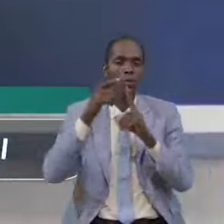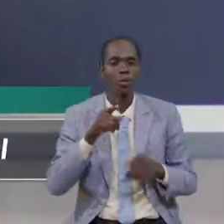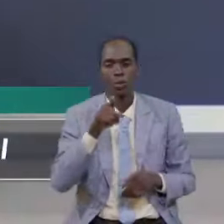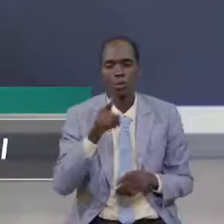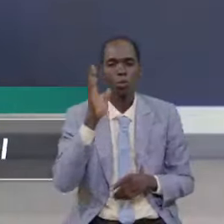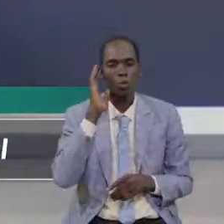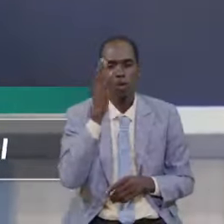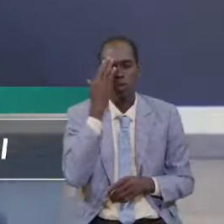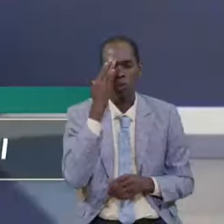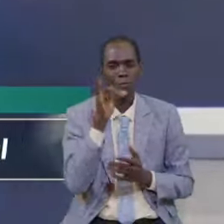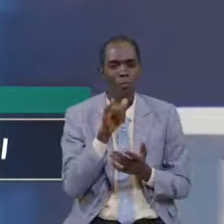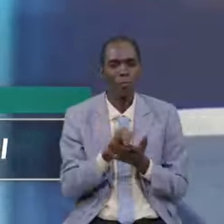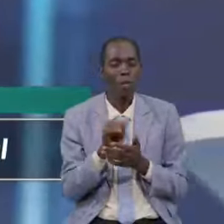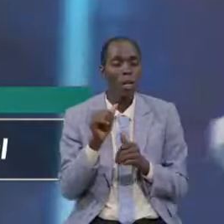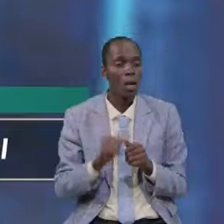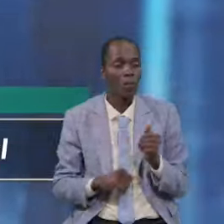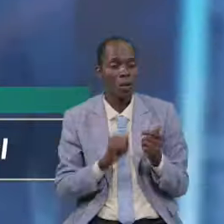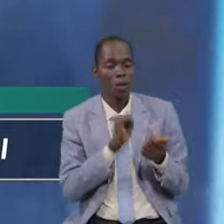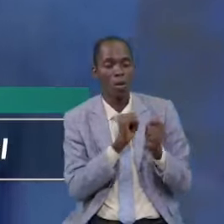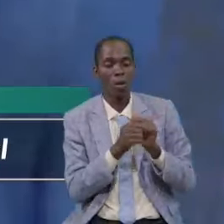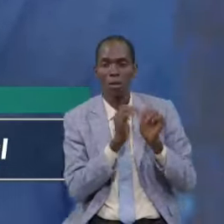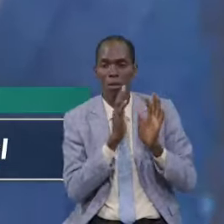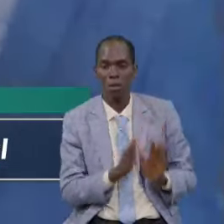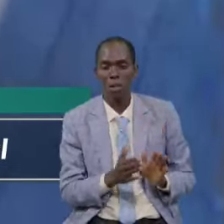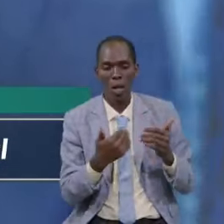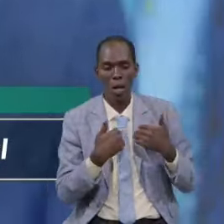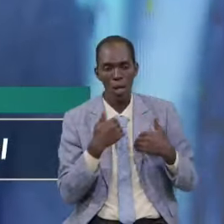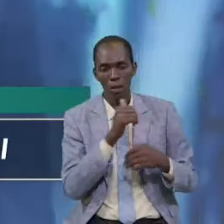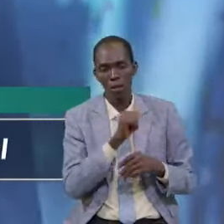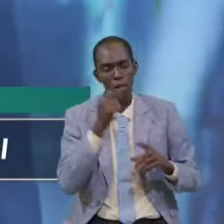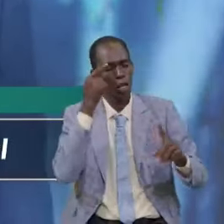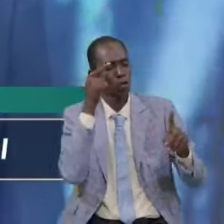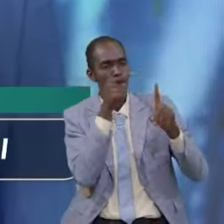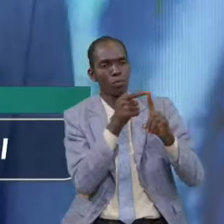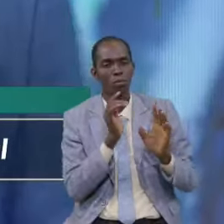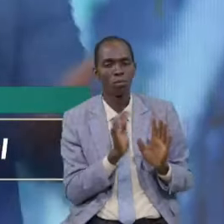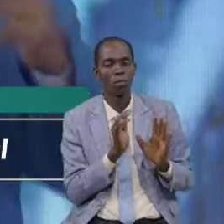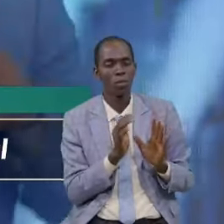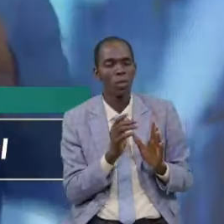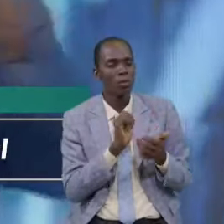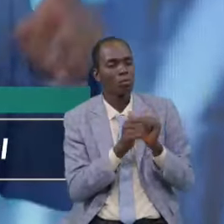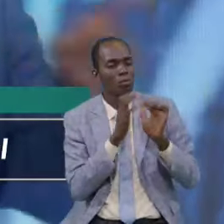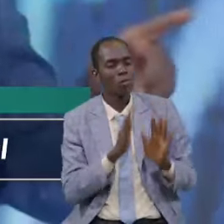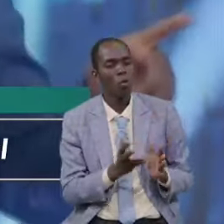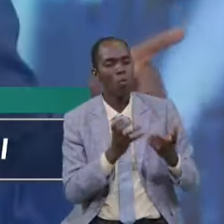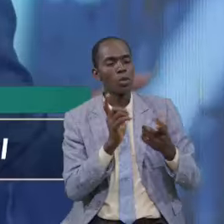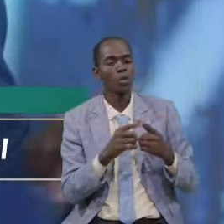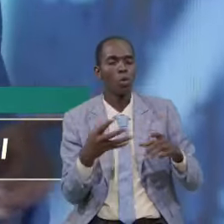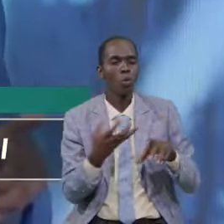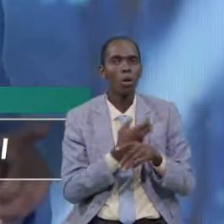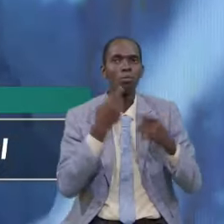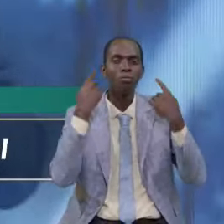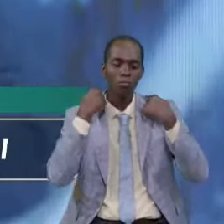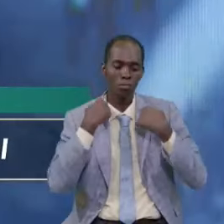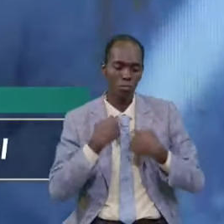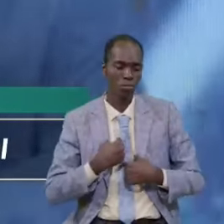athlete has a goal. They want to win a medal. That's why you see them on our